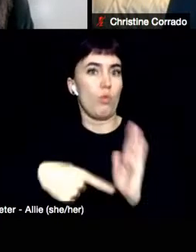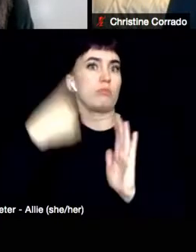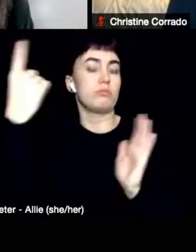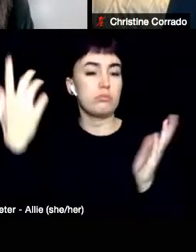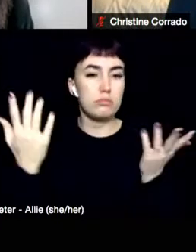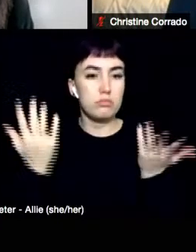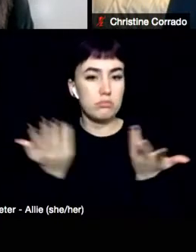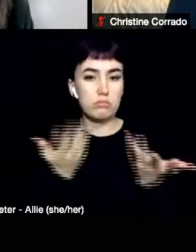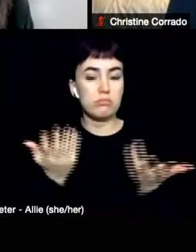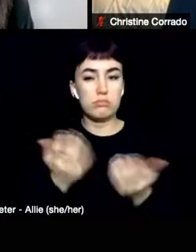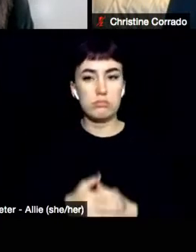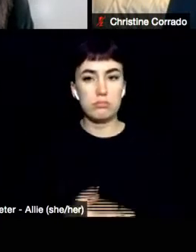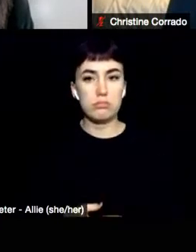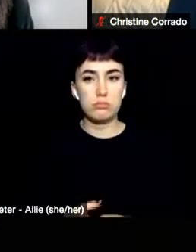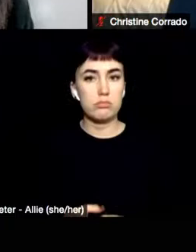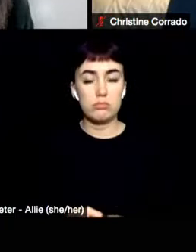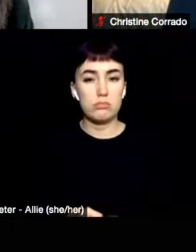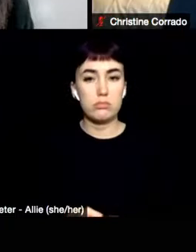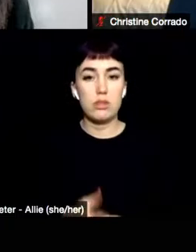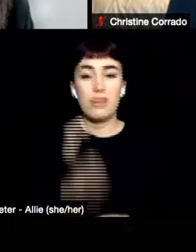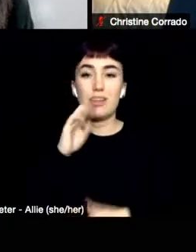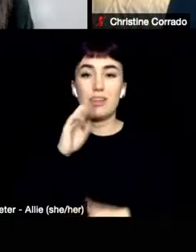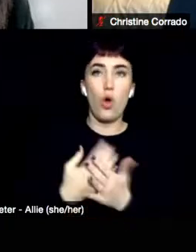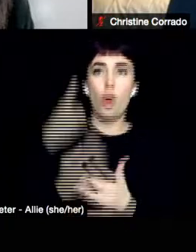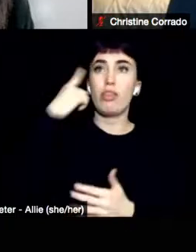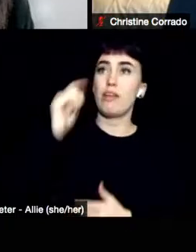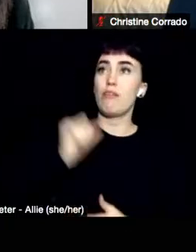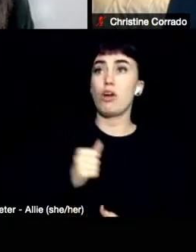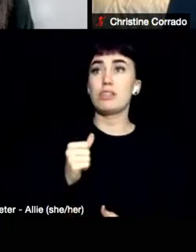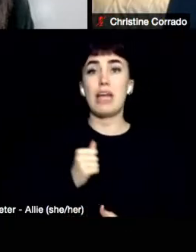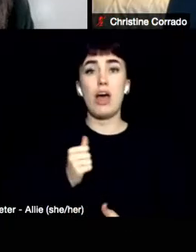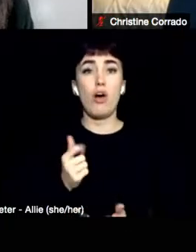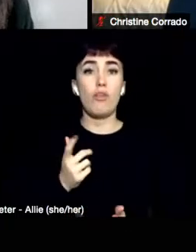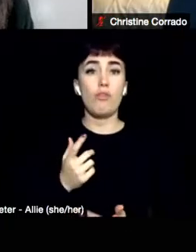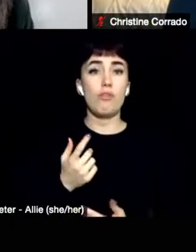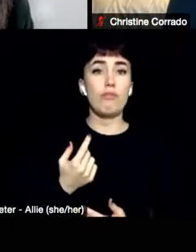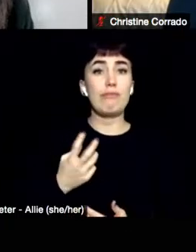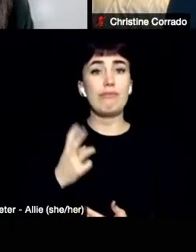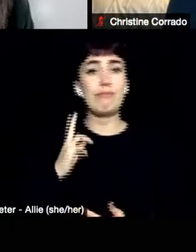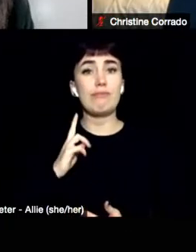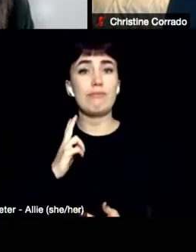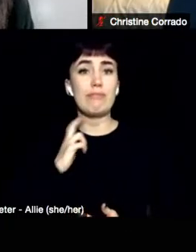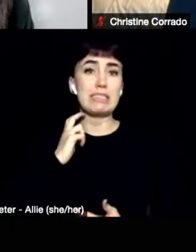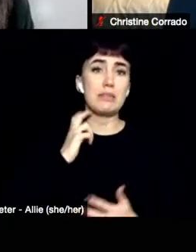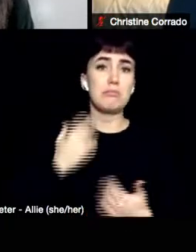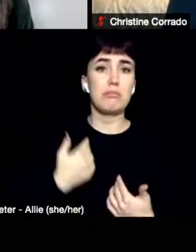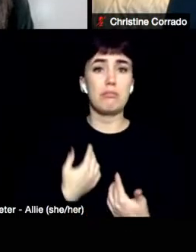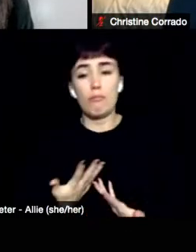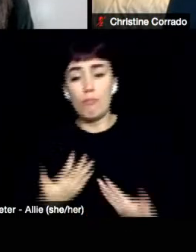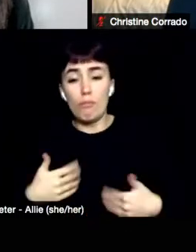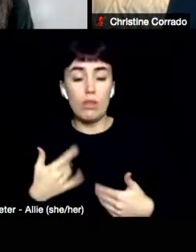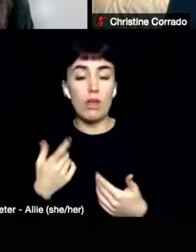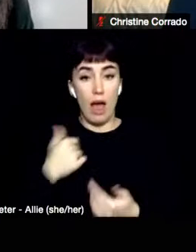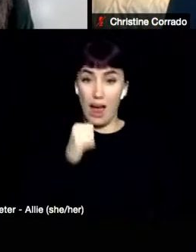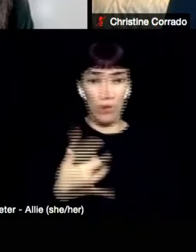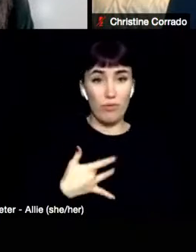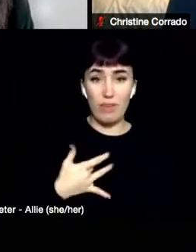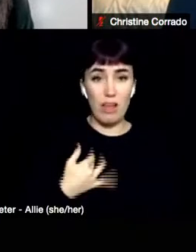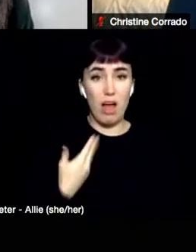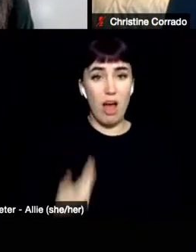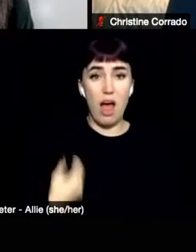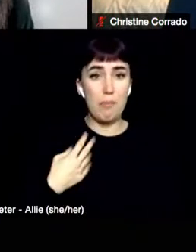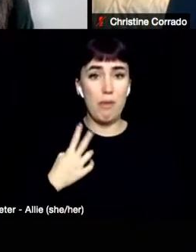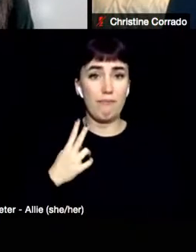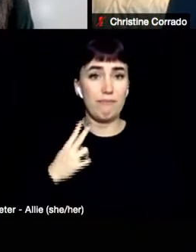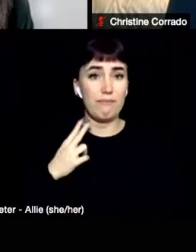Let's not all think of ourselves as victims when indeed, at least I don't feel I'm a victim because I'm Jewish. But I